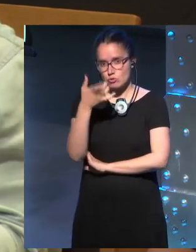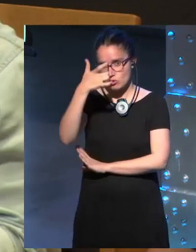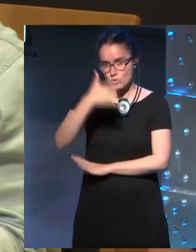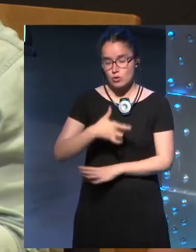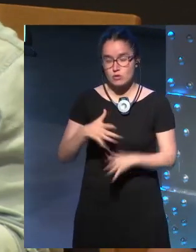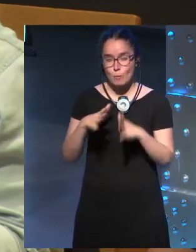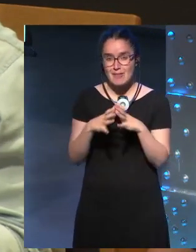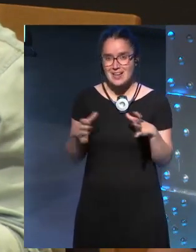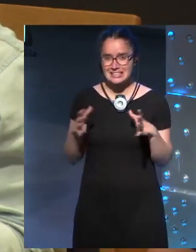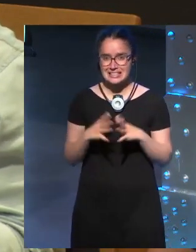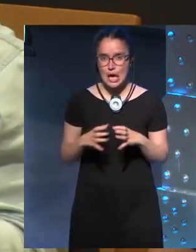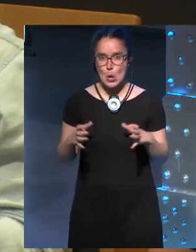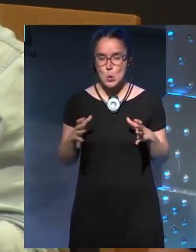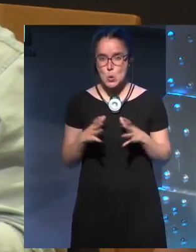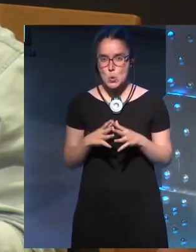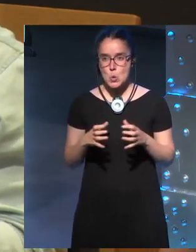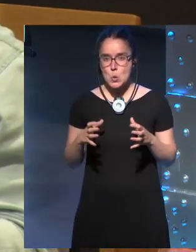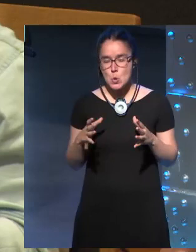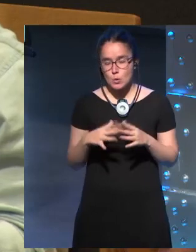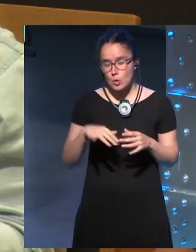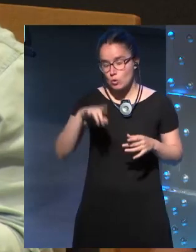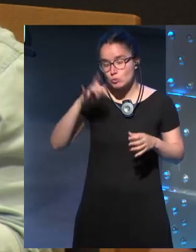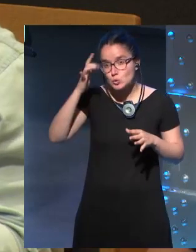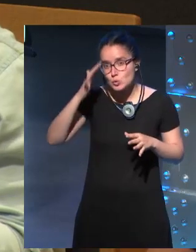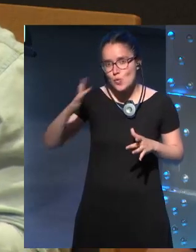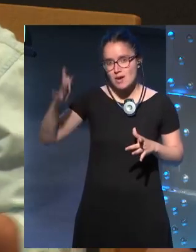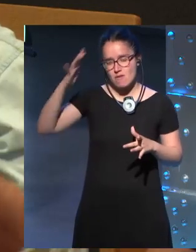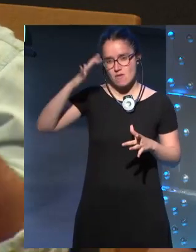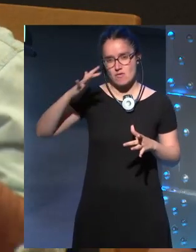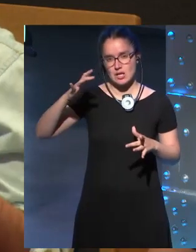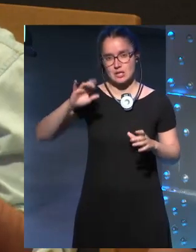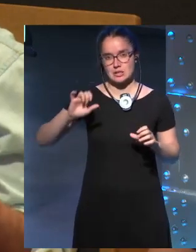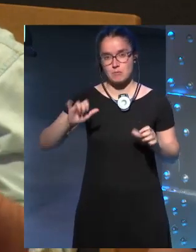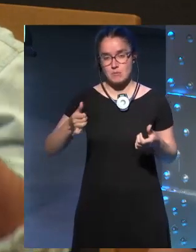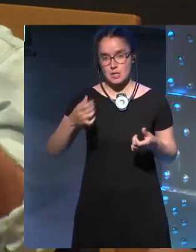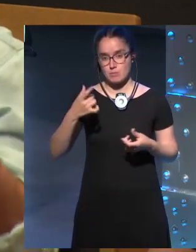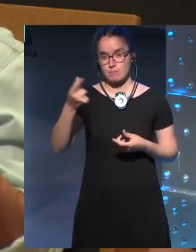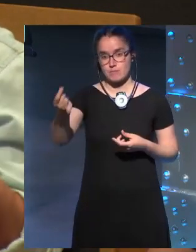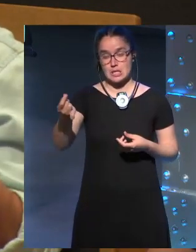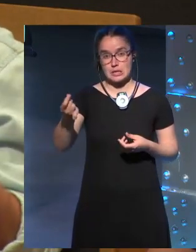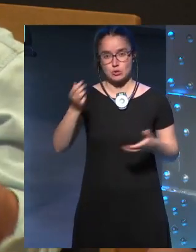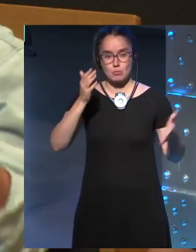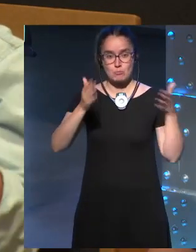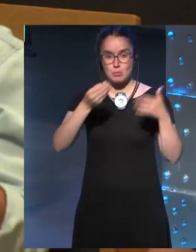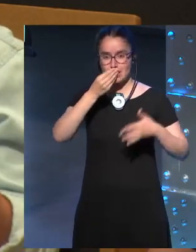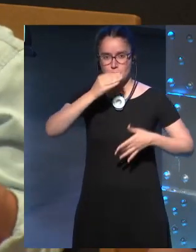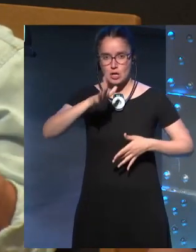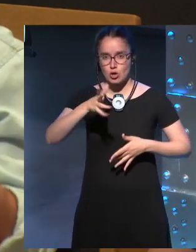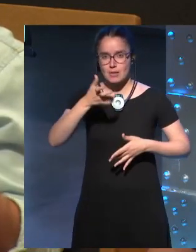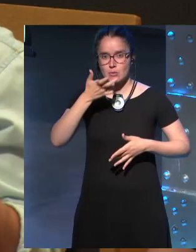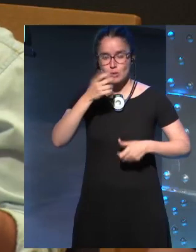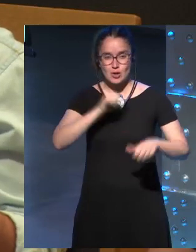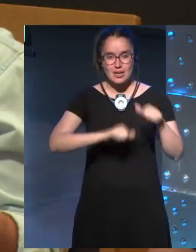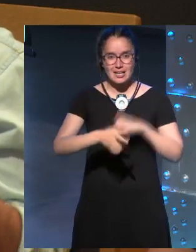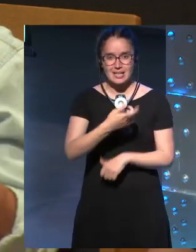Because I have my wish, so to speak, or my dream, that they sought to take these